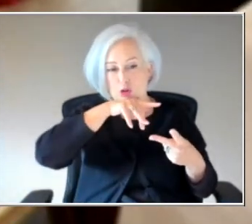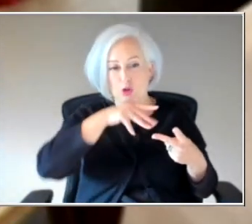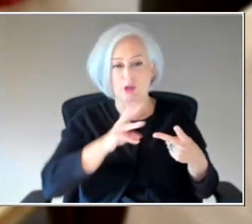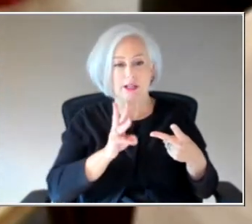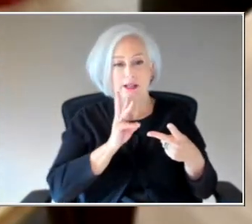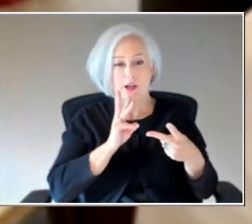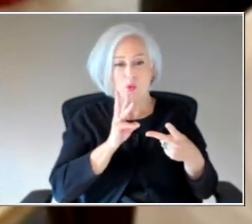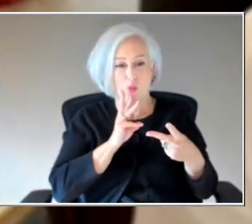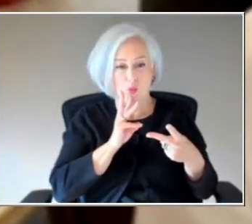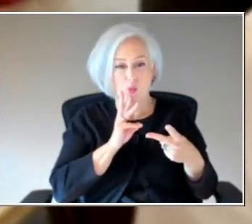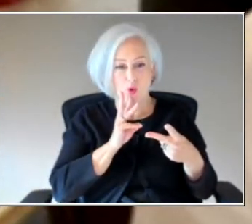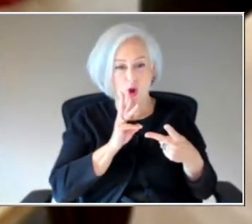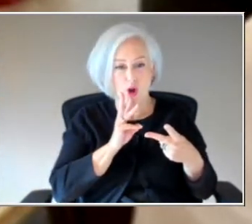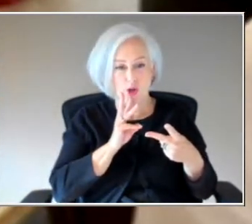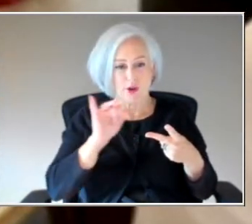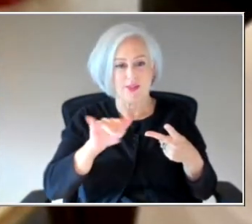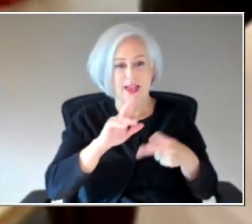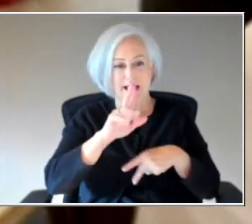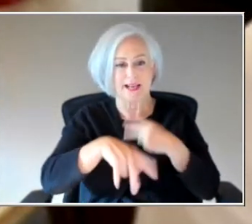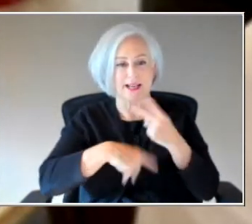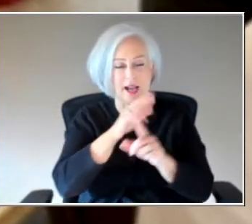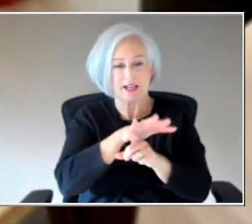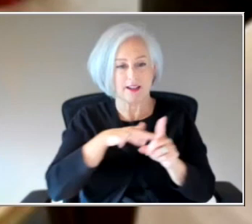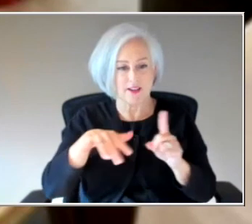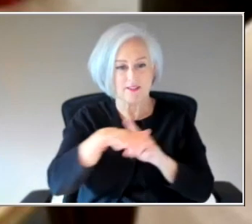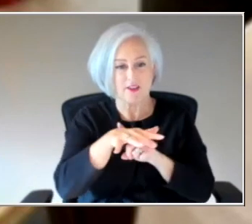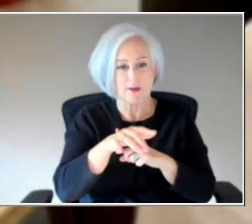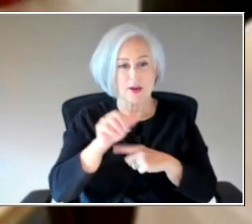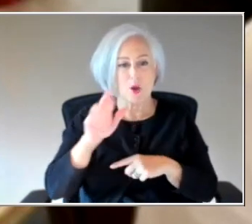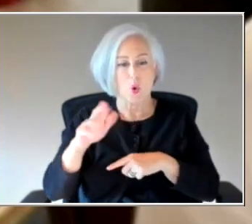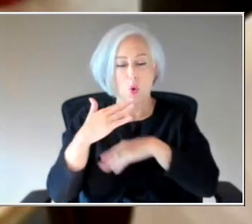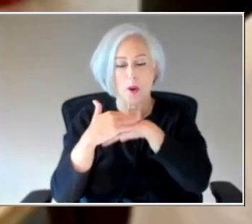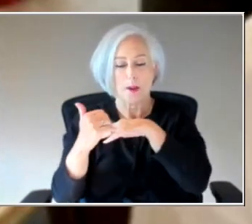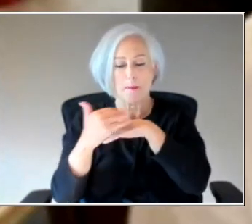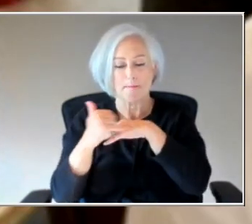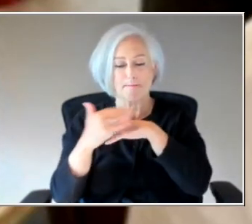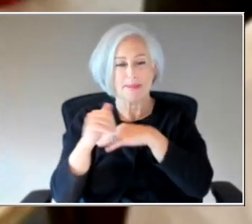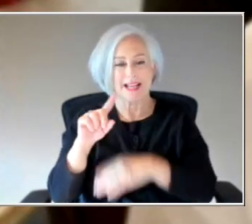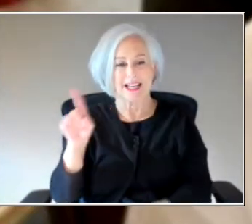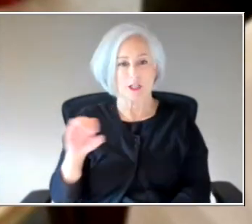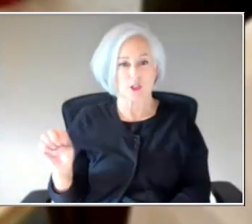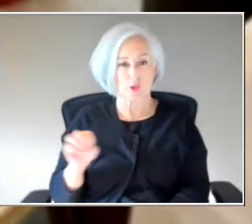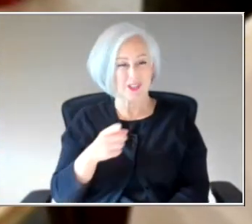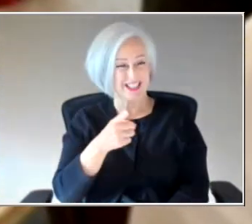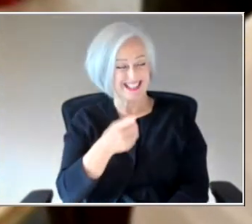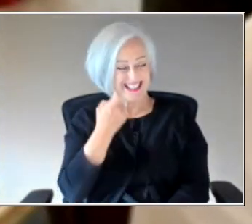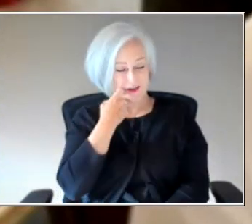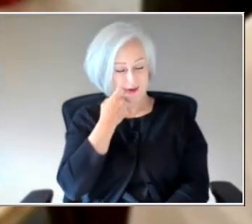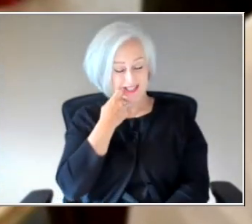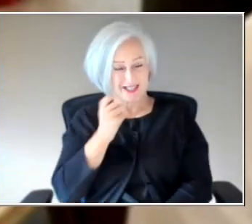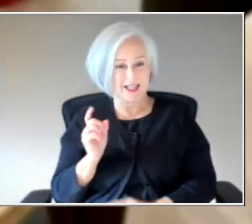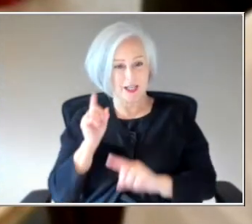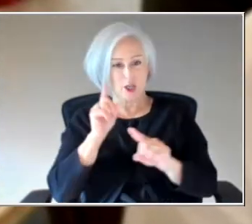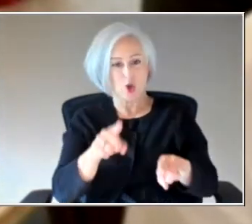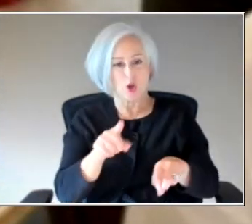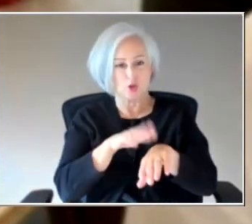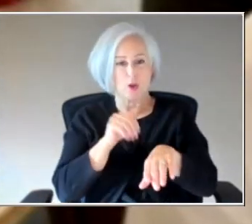of, environment, or a petting zoo. And Addie was at a petting zoo with her